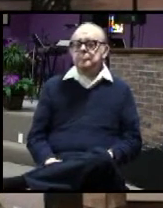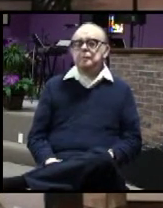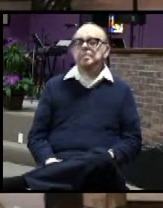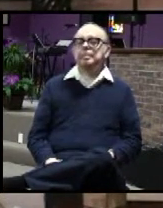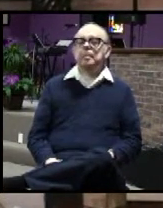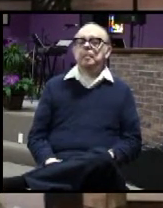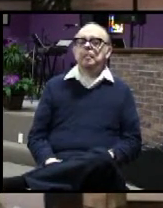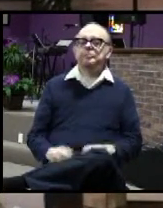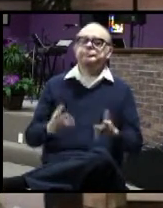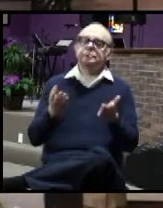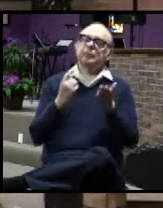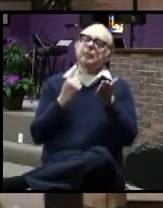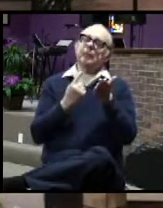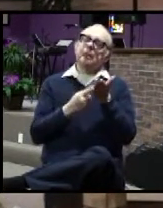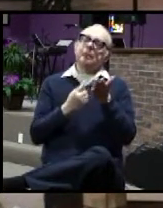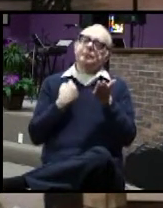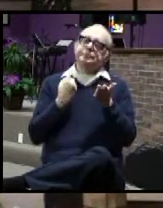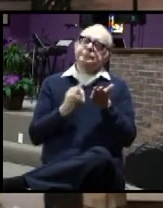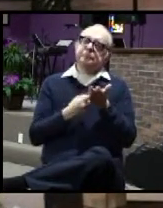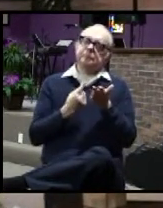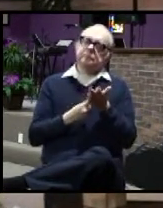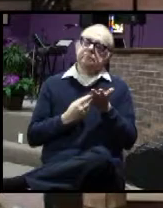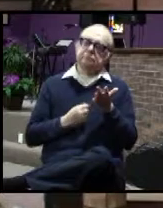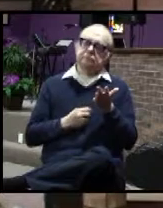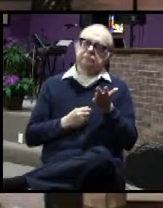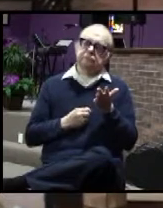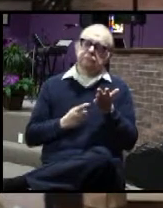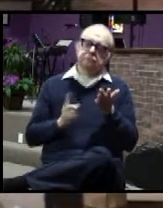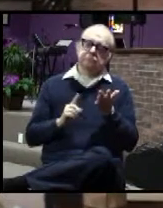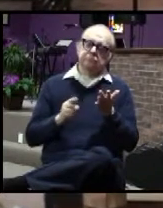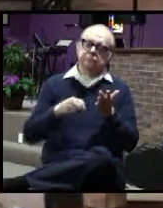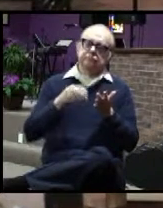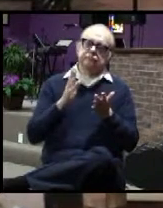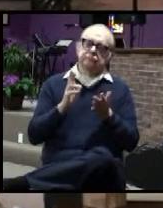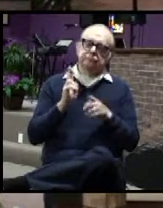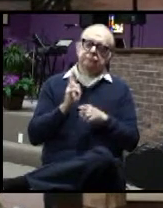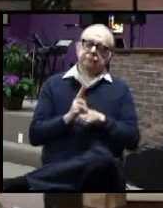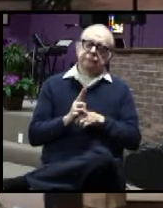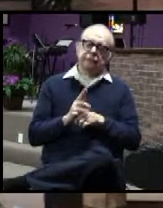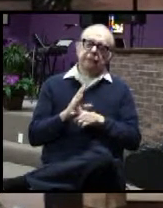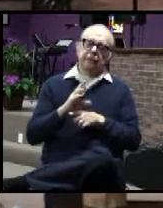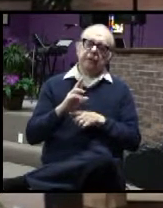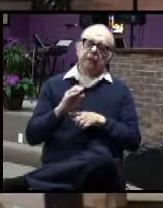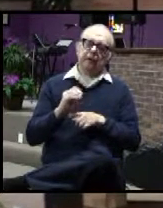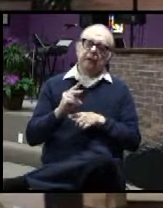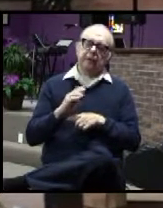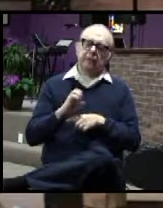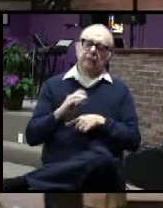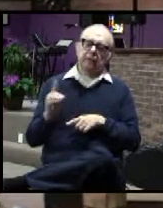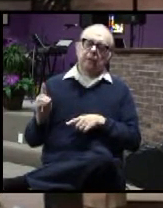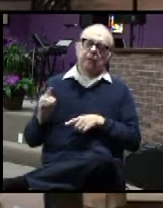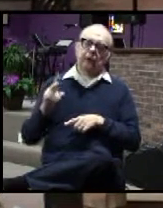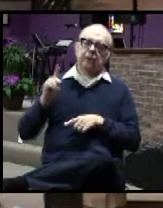But we want to talk about where God uses cracked pots today.